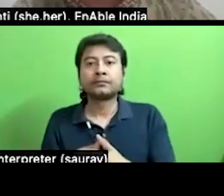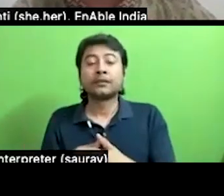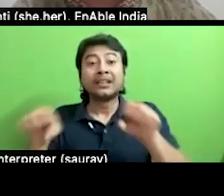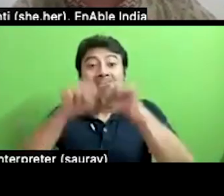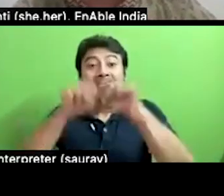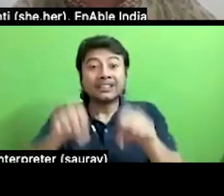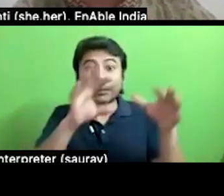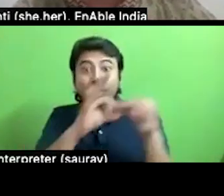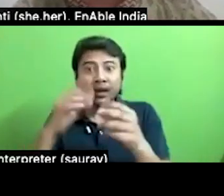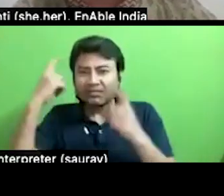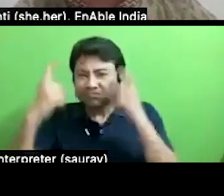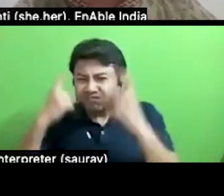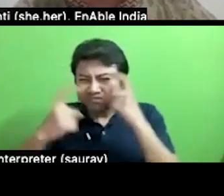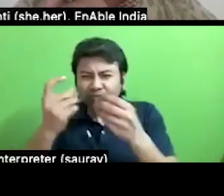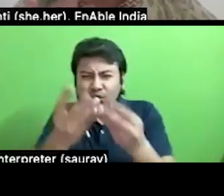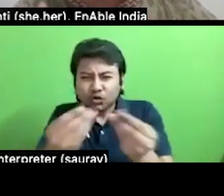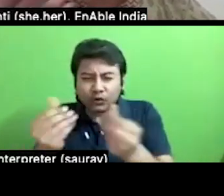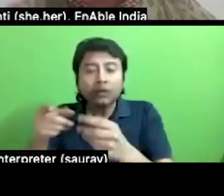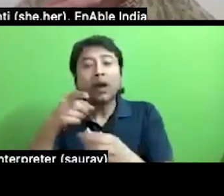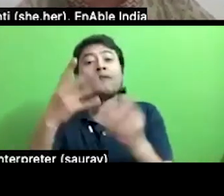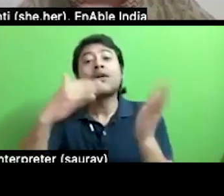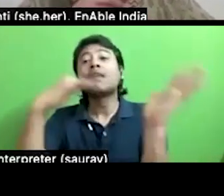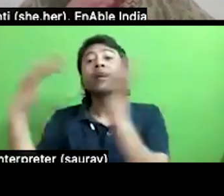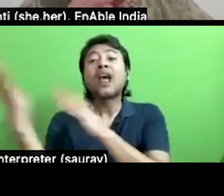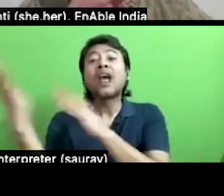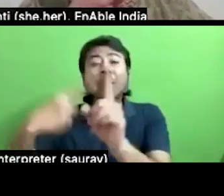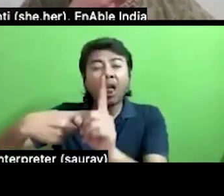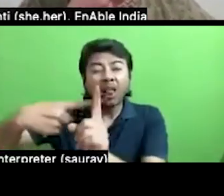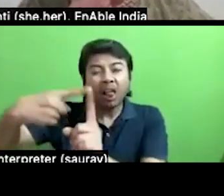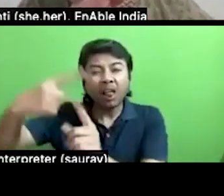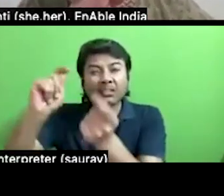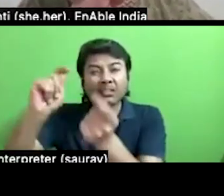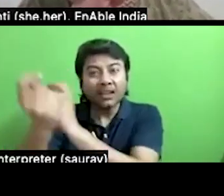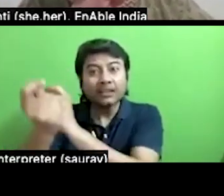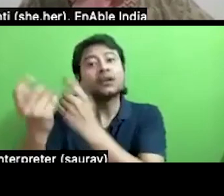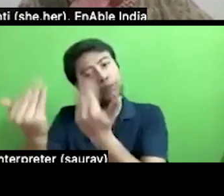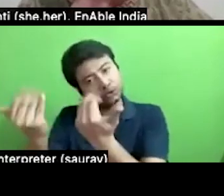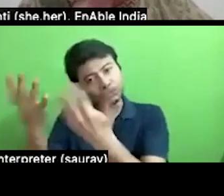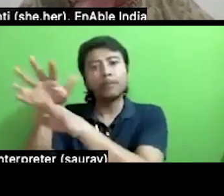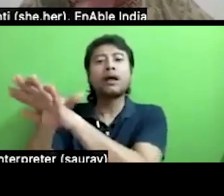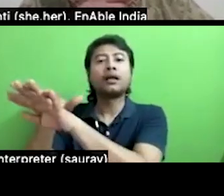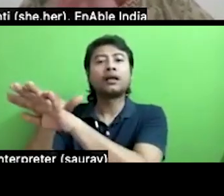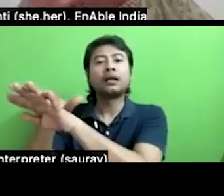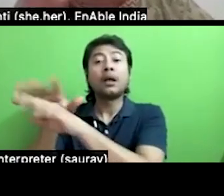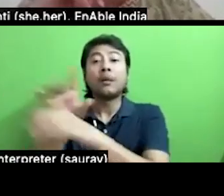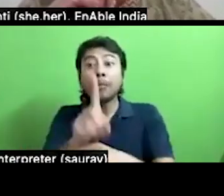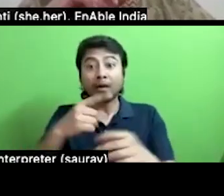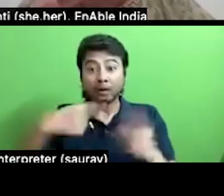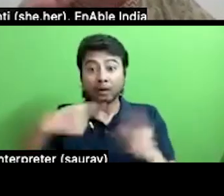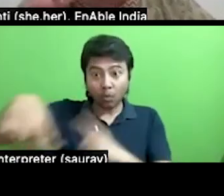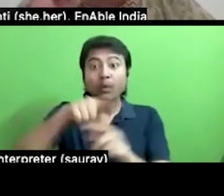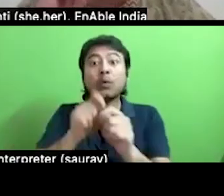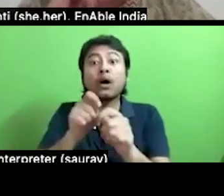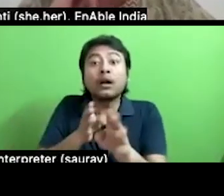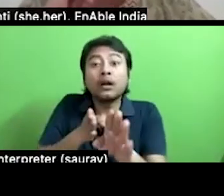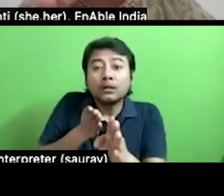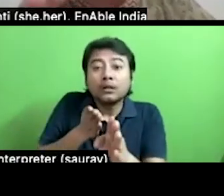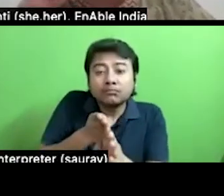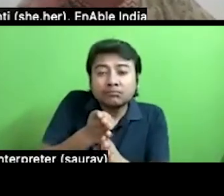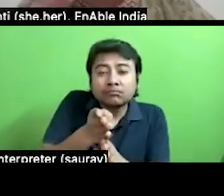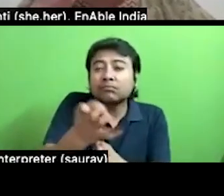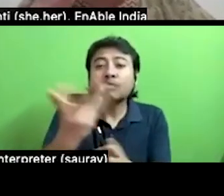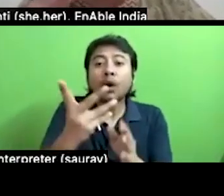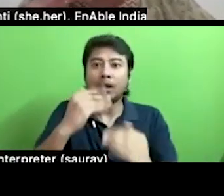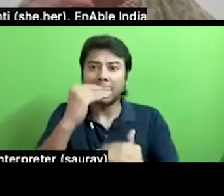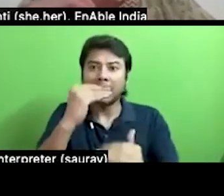disability. The next thing we'll do in the agenda is how do we apply this? Finally, this is all good, but how do we apply it?